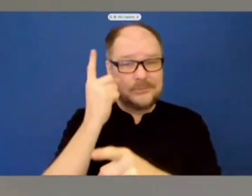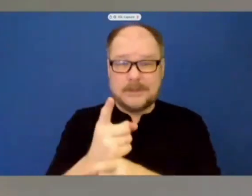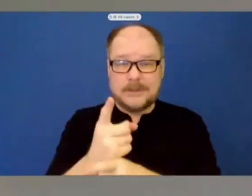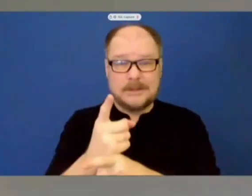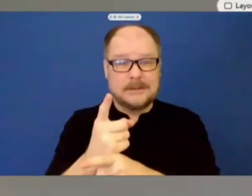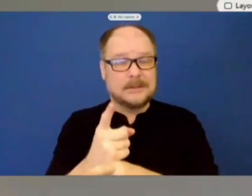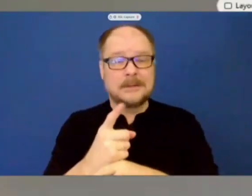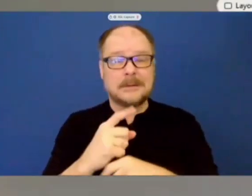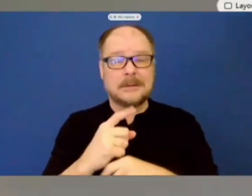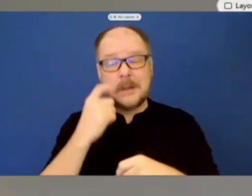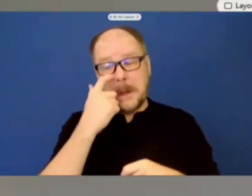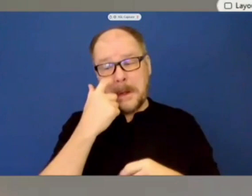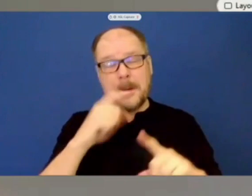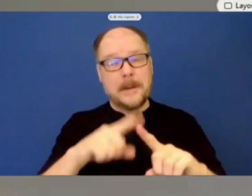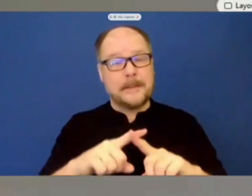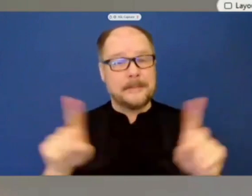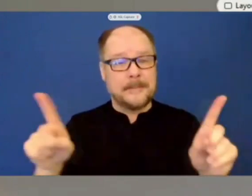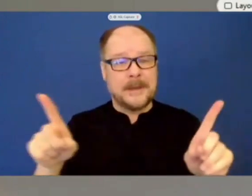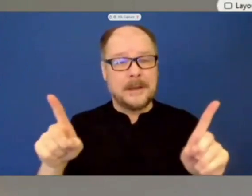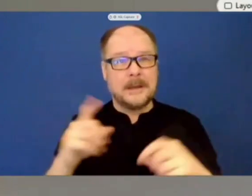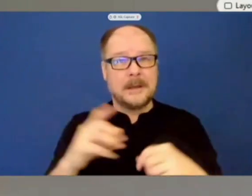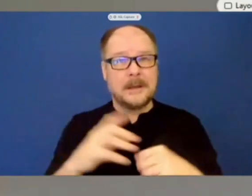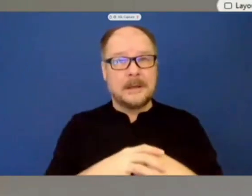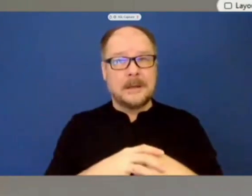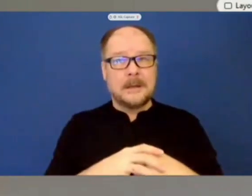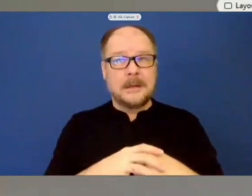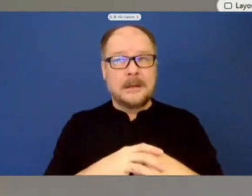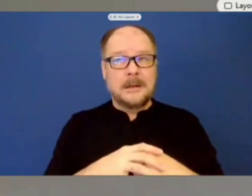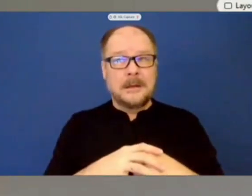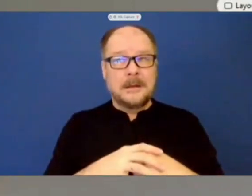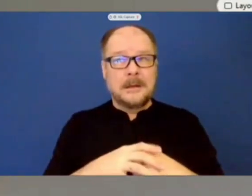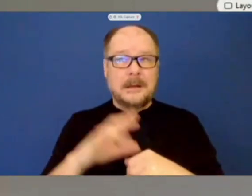in. But those are almost more of a